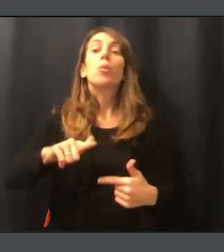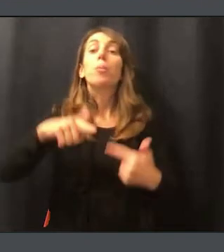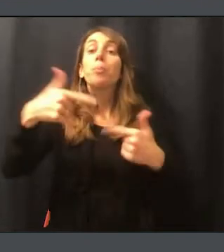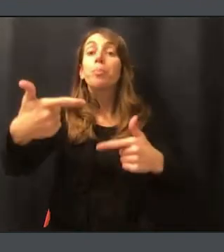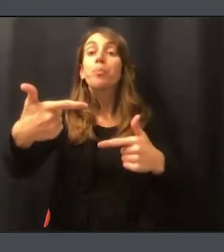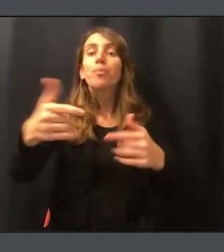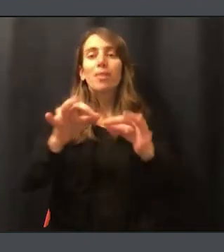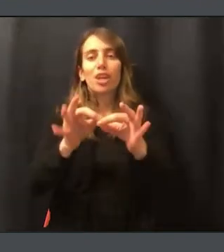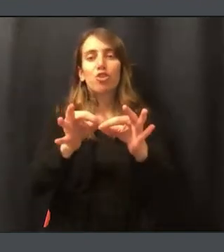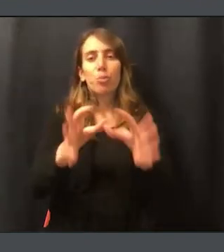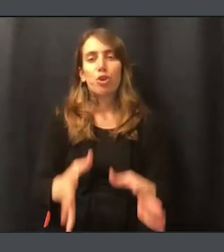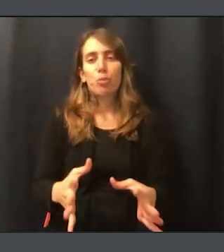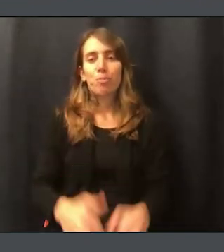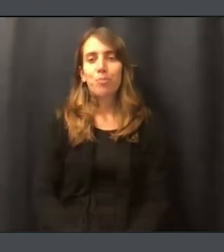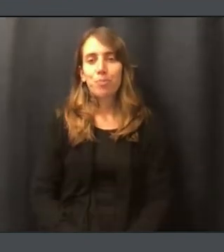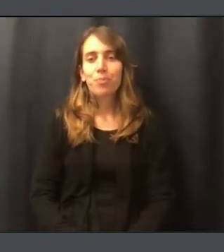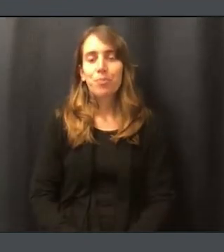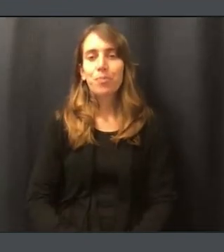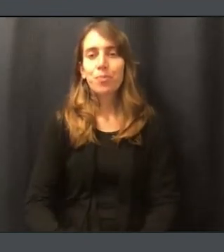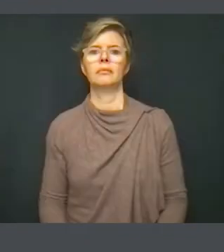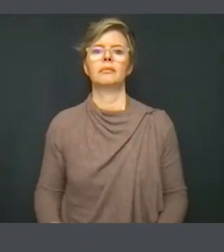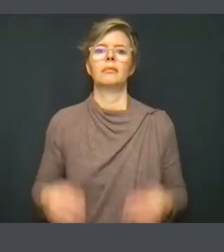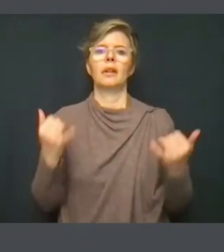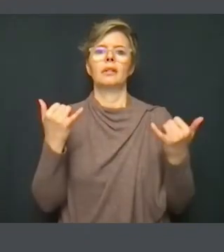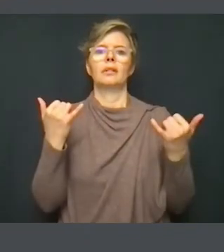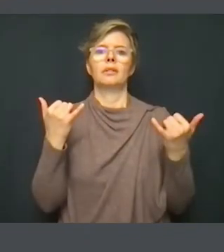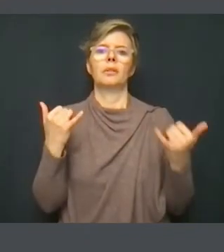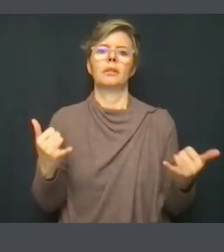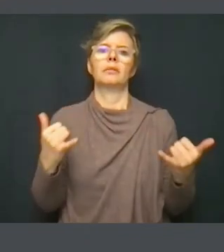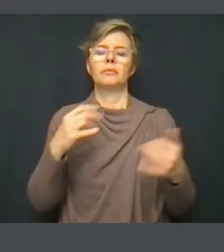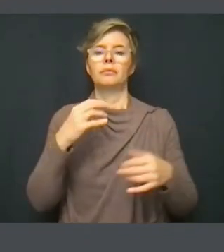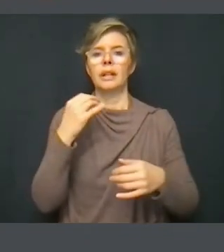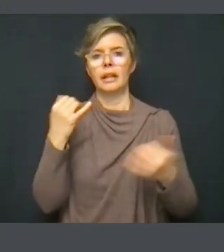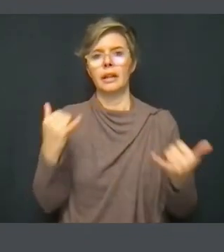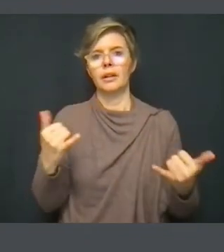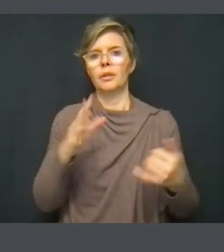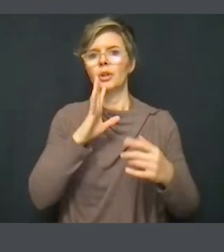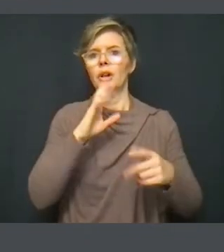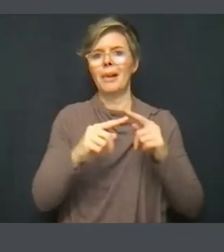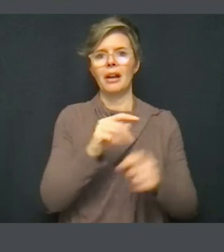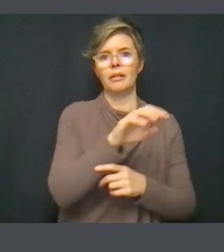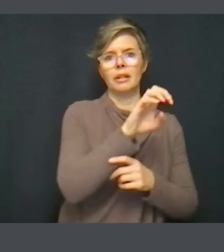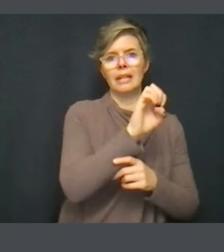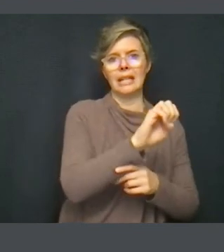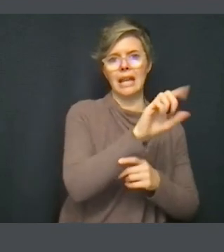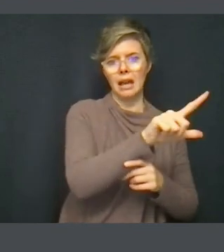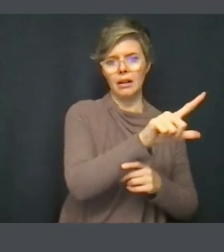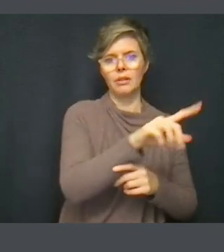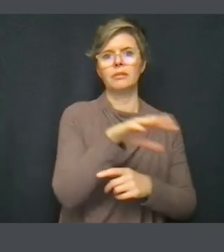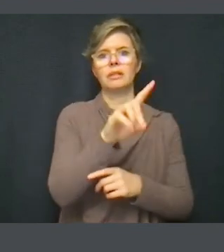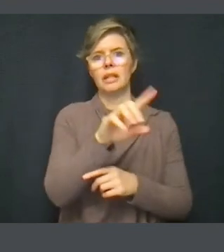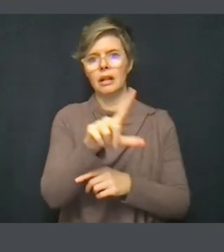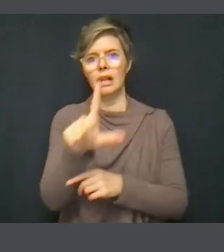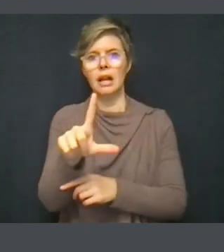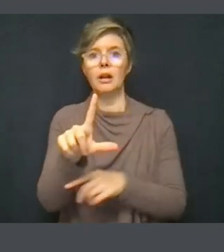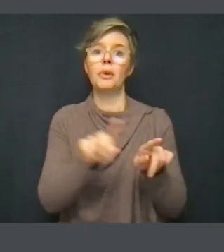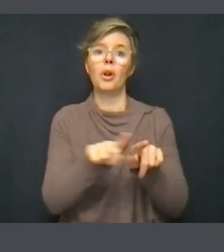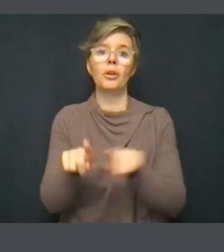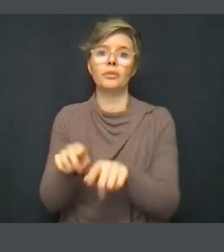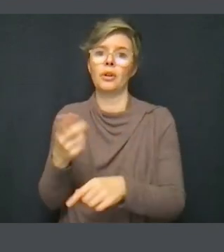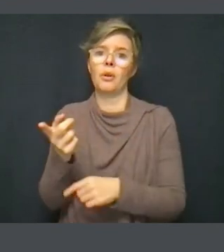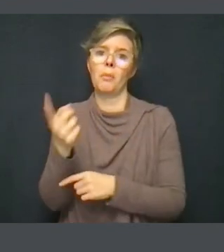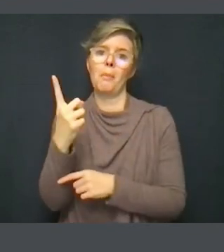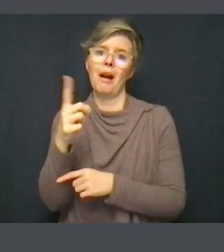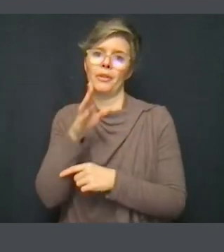kind of basic things that you can use, not just with DLLs, but across the board with monolingual too, right? This is really kind of more relevant to